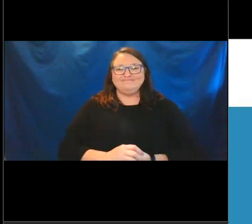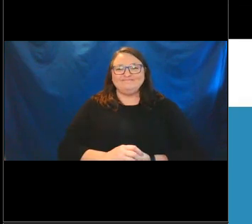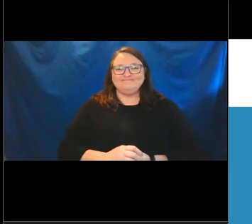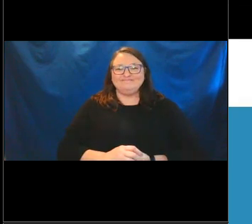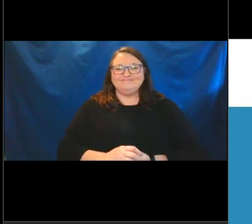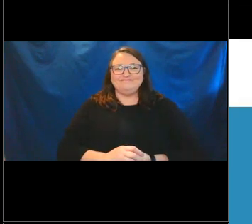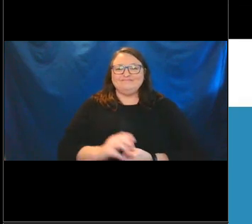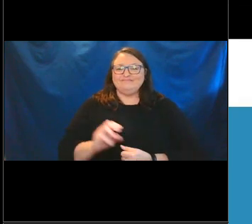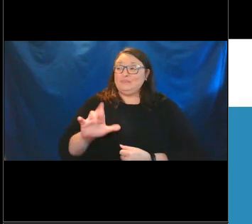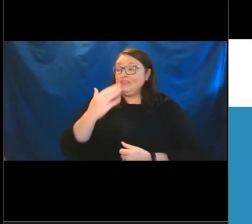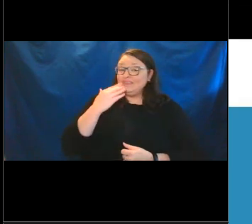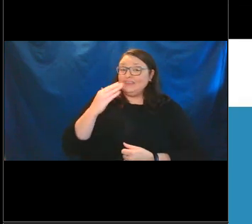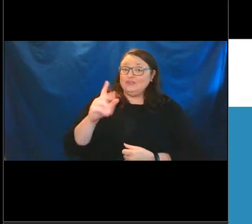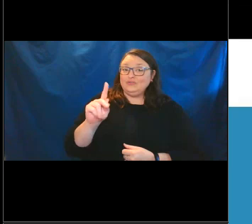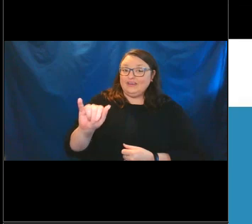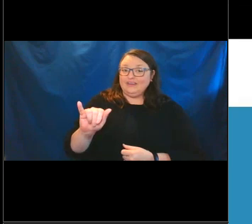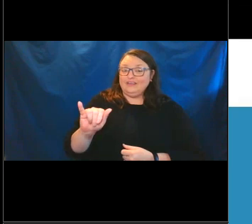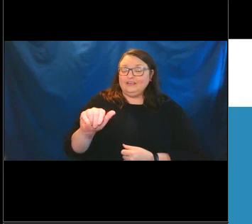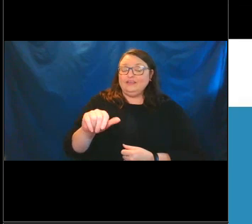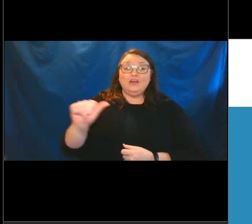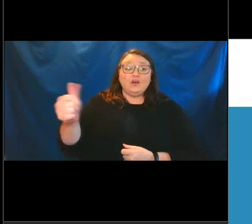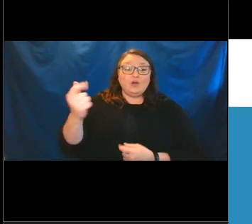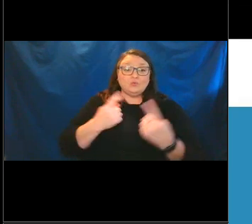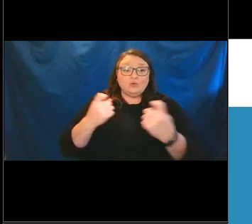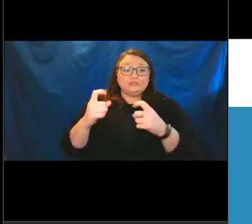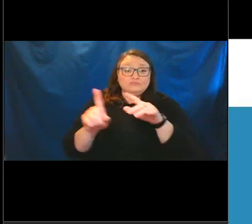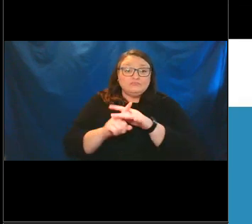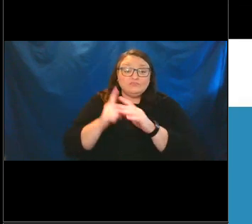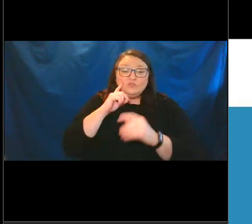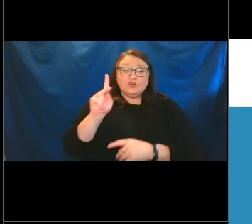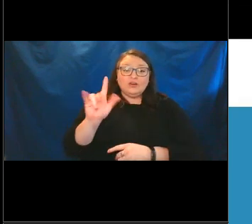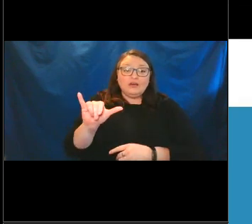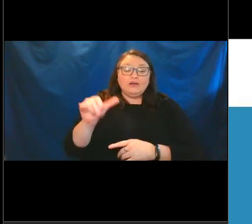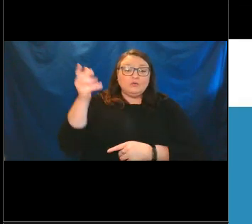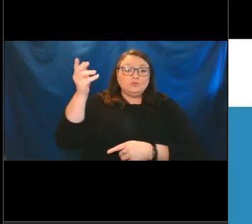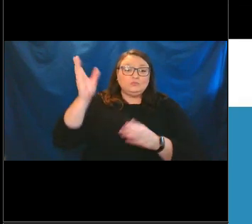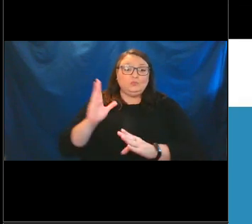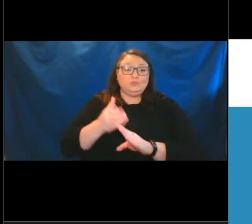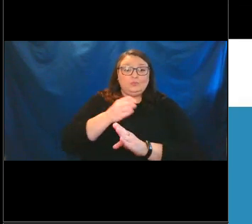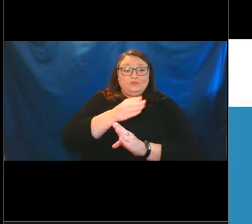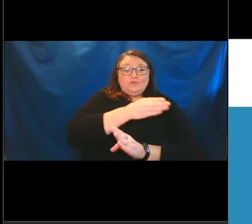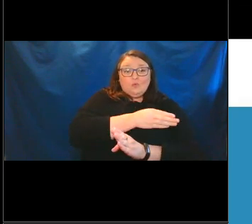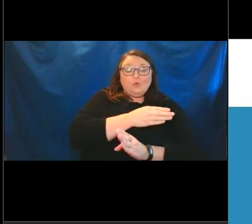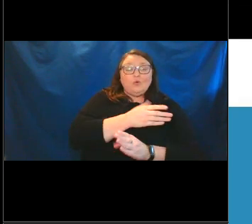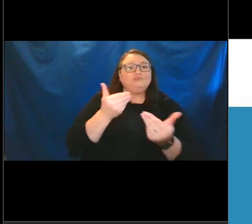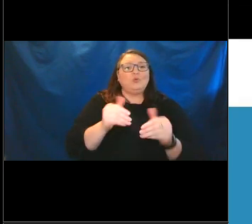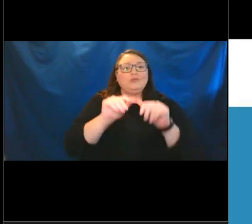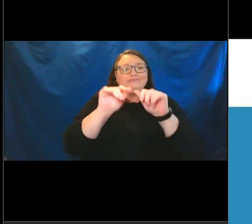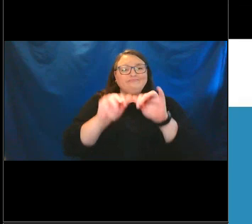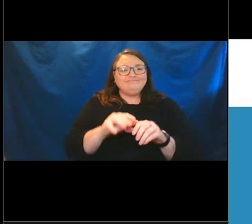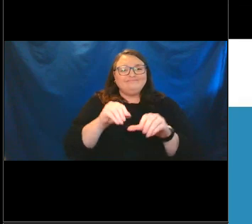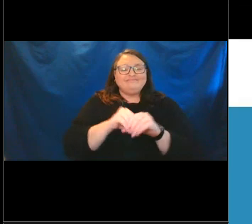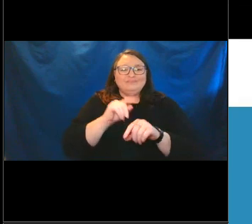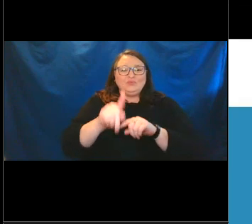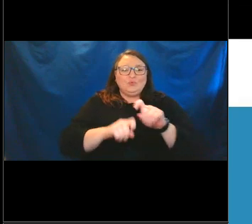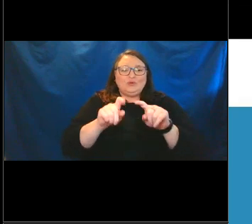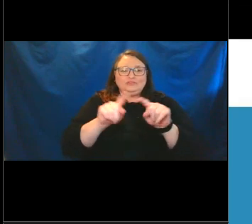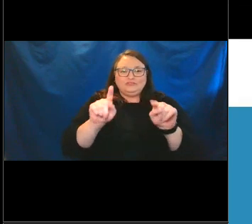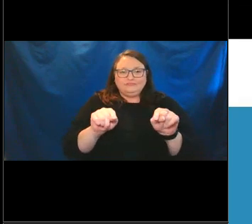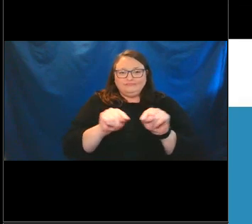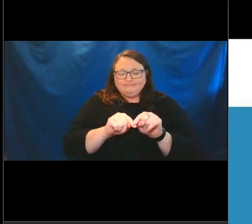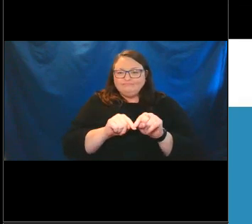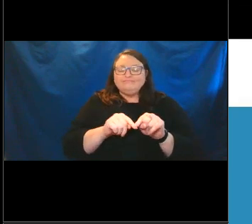Thank you, Kai. Others, if you have questions for Kai or speakers beforehand, feel free to plug those into the question box and